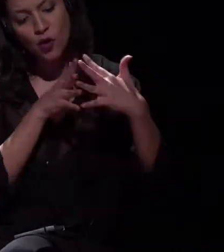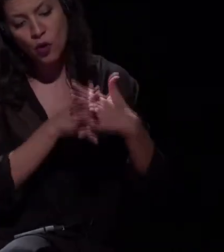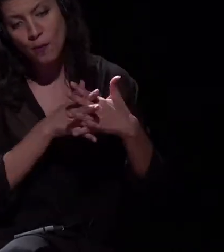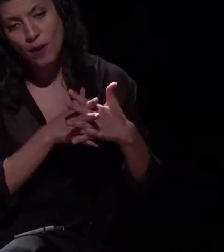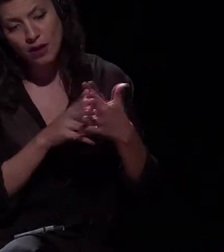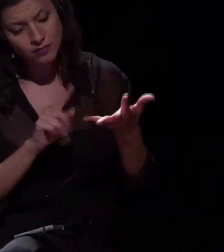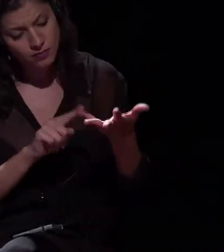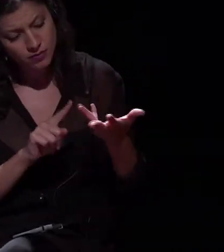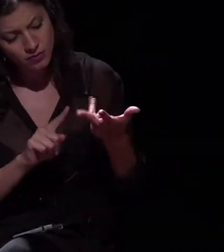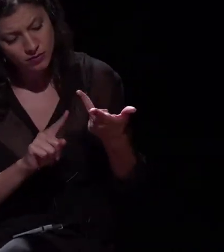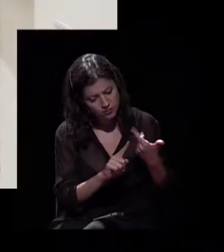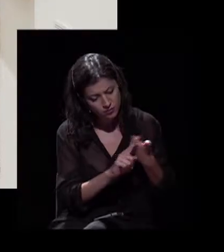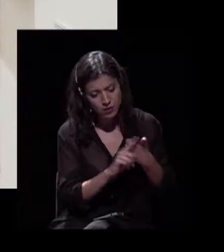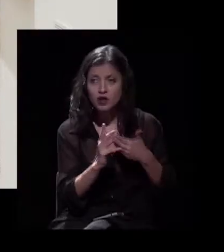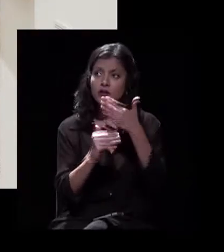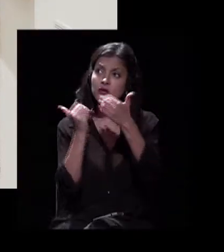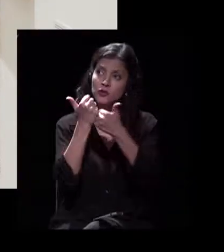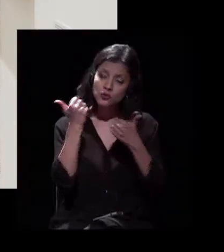imposed cultural and aesthetic models.